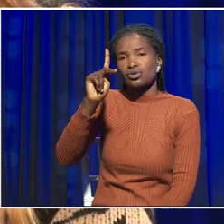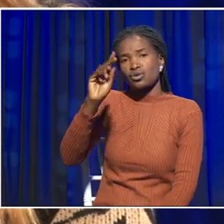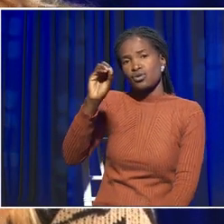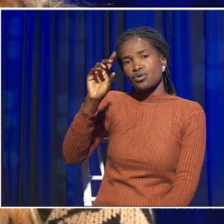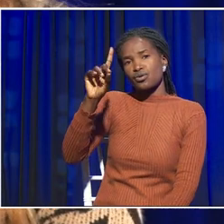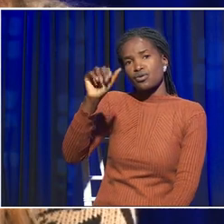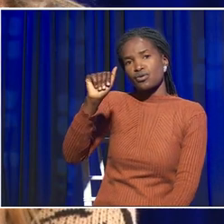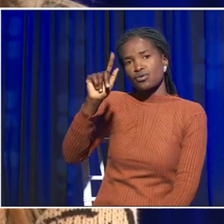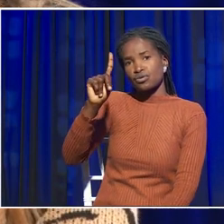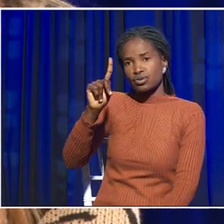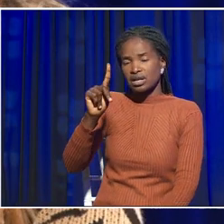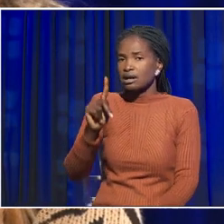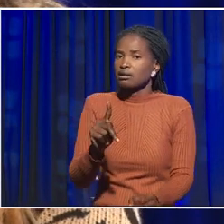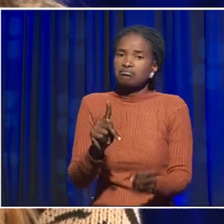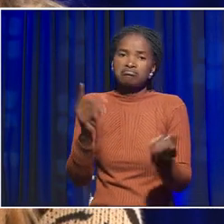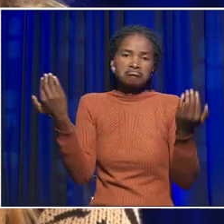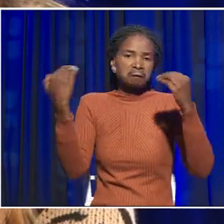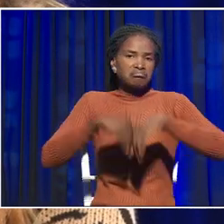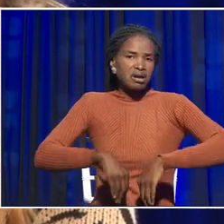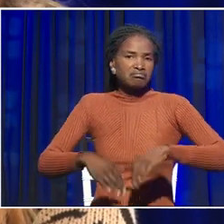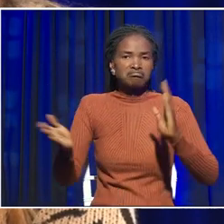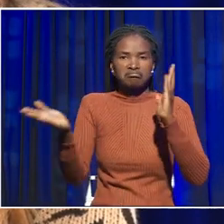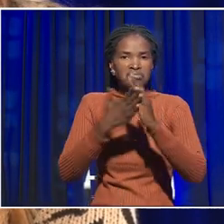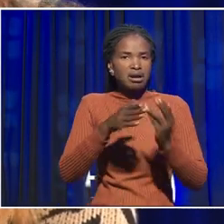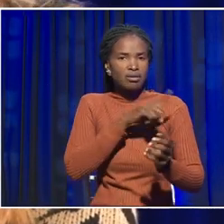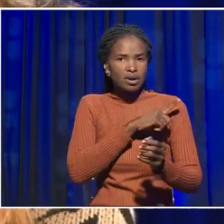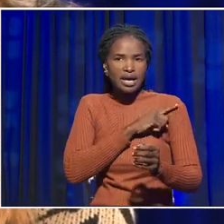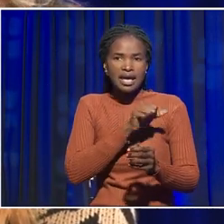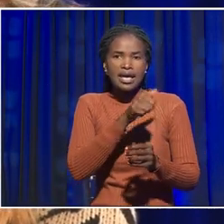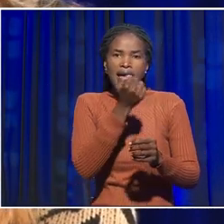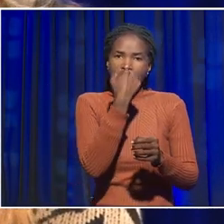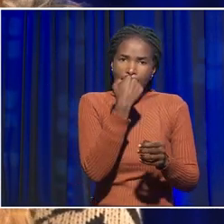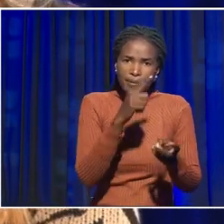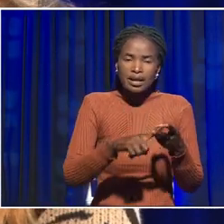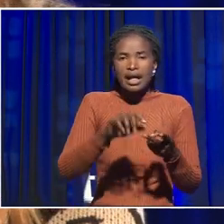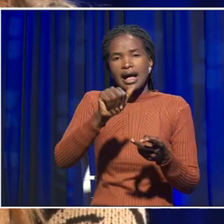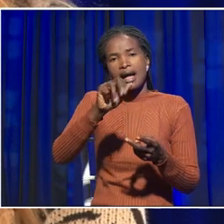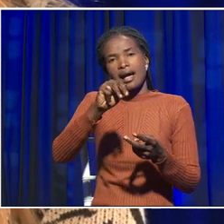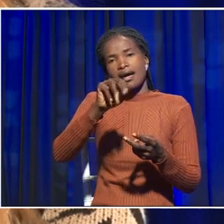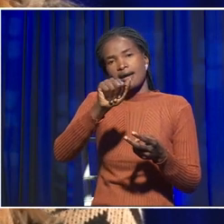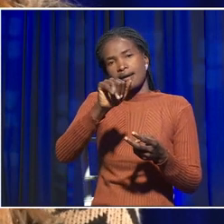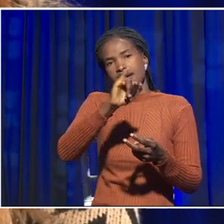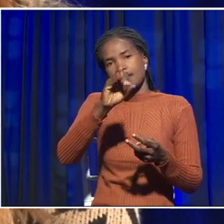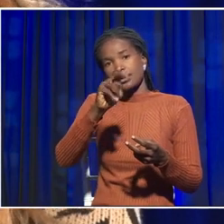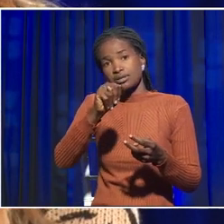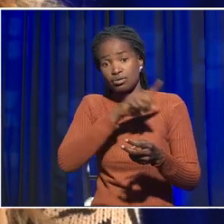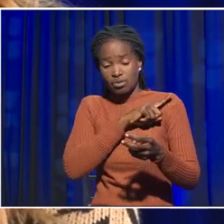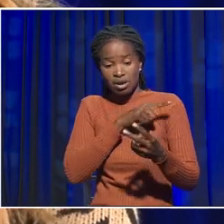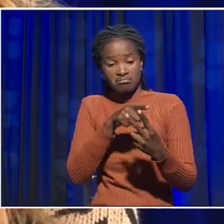basically went out, was wiped out by the competitors and by Apple and Amazon and all of those that embrace digital